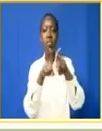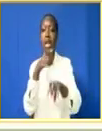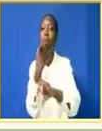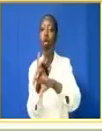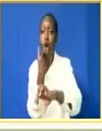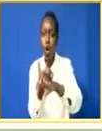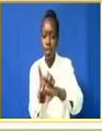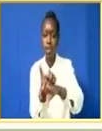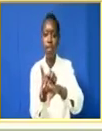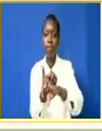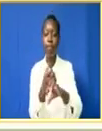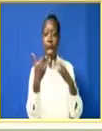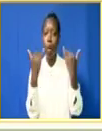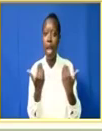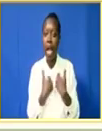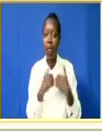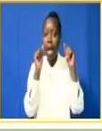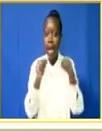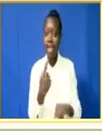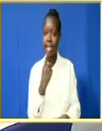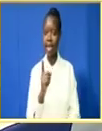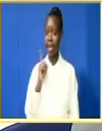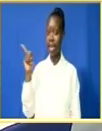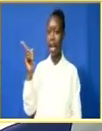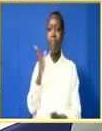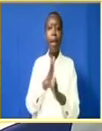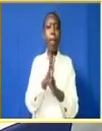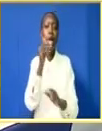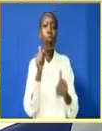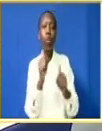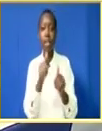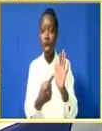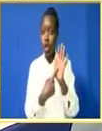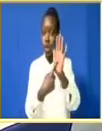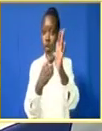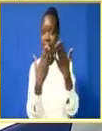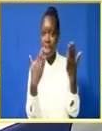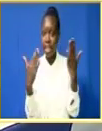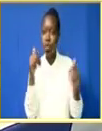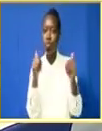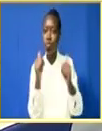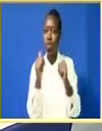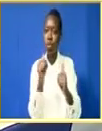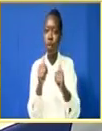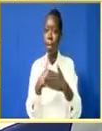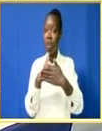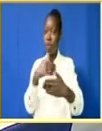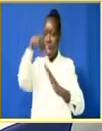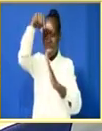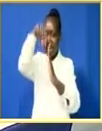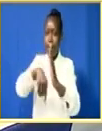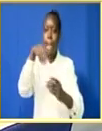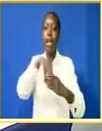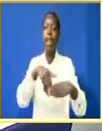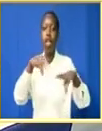And stones. Mm-hmm. So we can say here, the main one, it exposes. Exposes, okay. The roots. Mm-hmm.